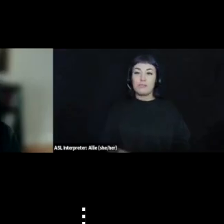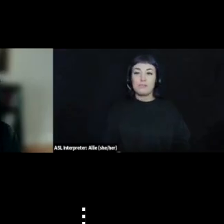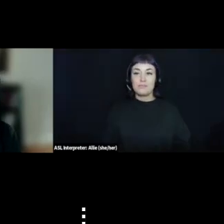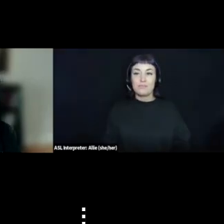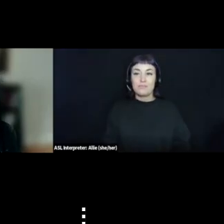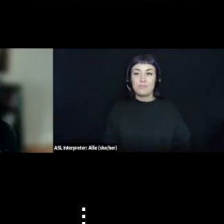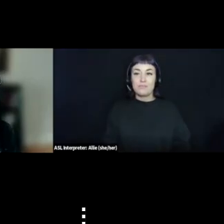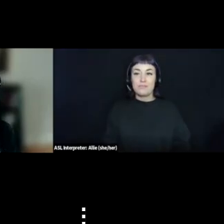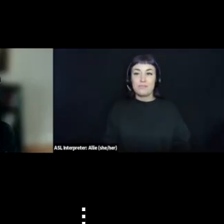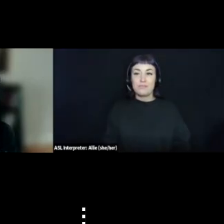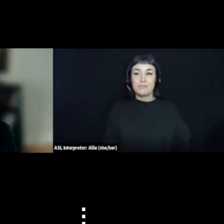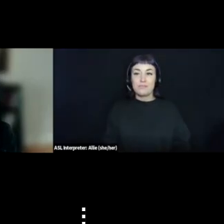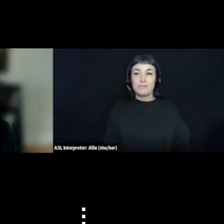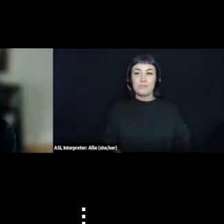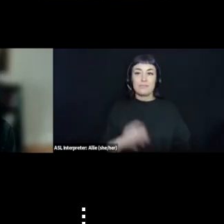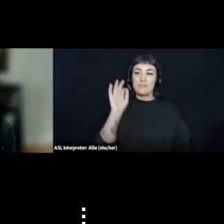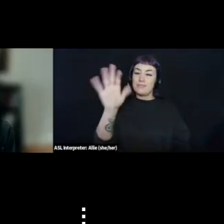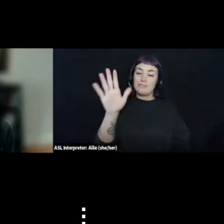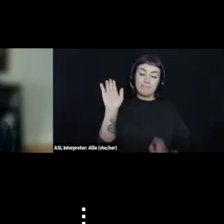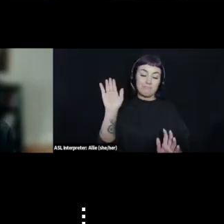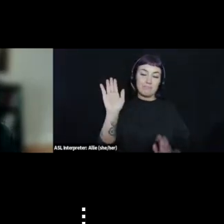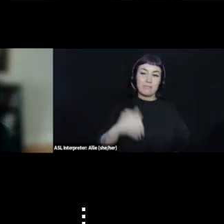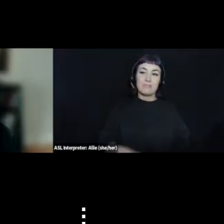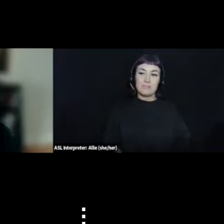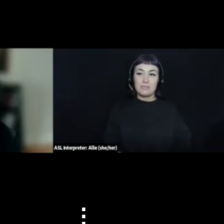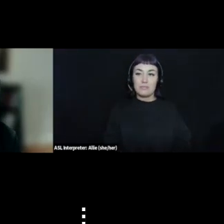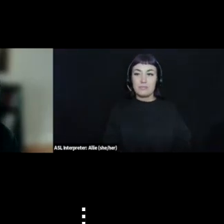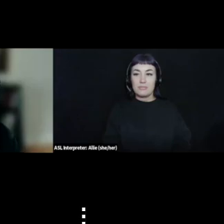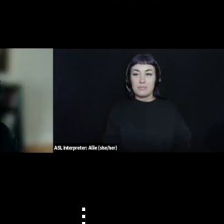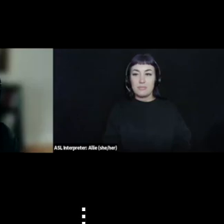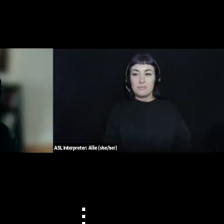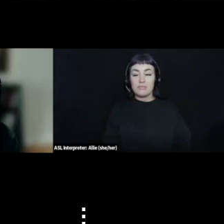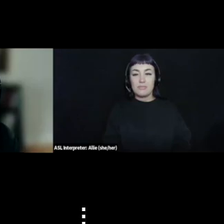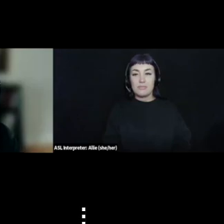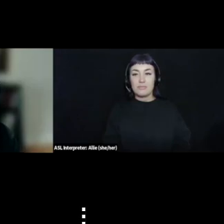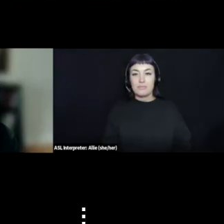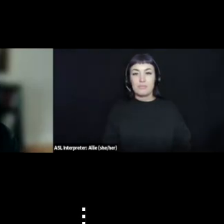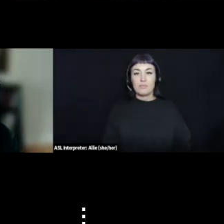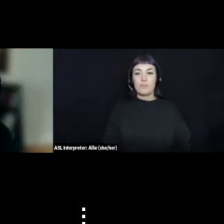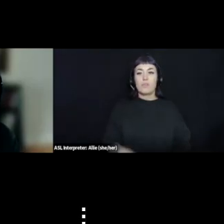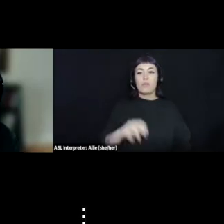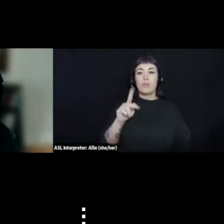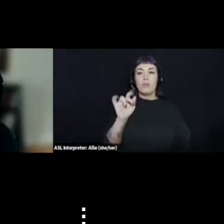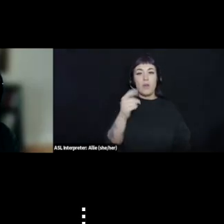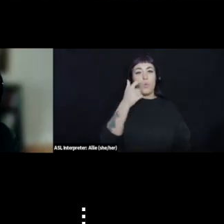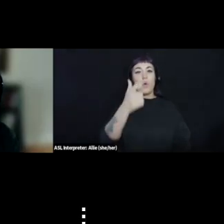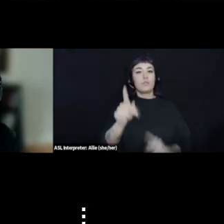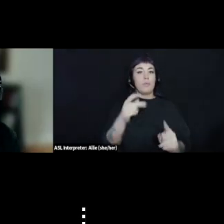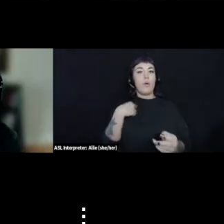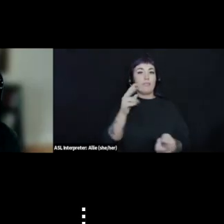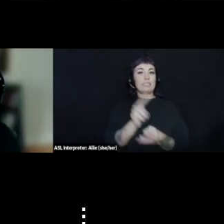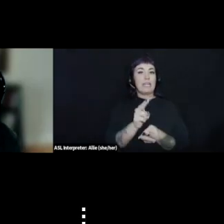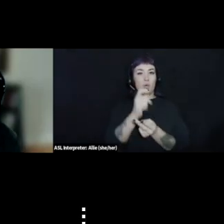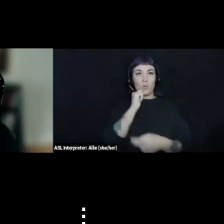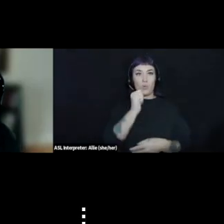Yeah, so I'm voyeurism just gonna is... toss that out there, Josh. Okay. Yeah. It's watching people have sex who are